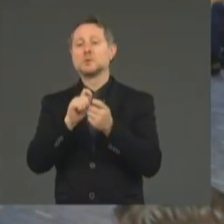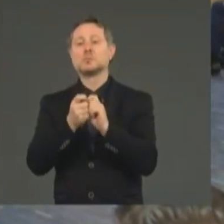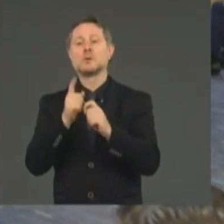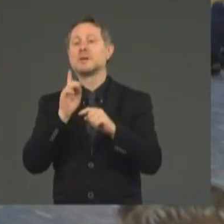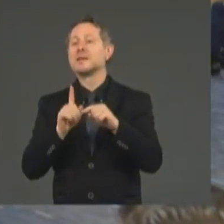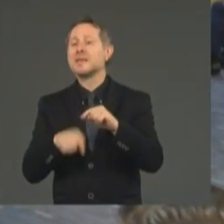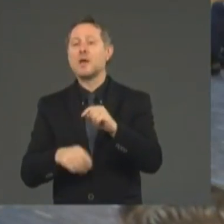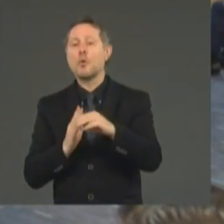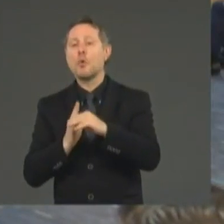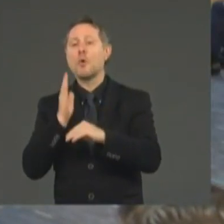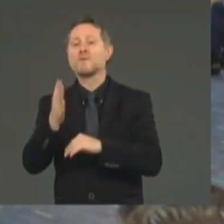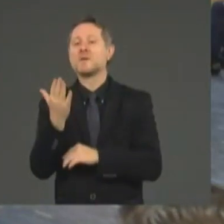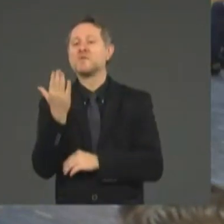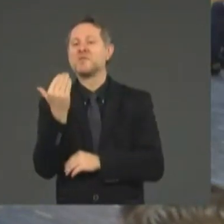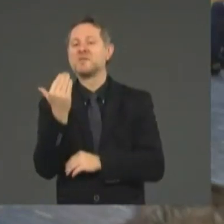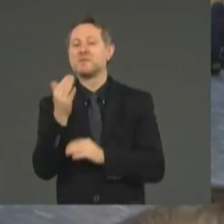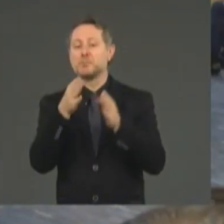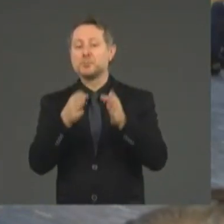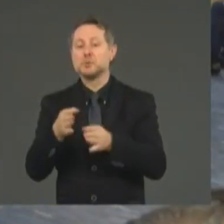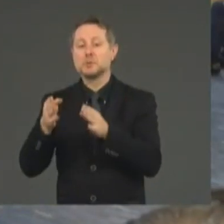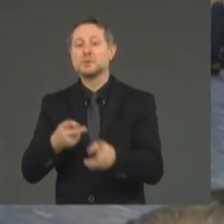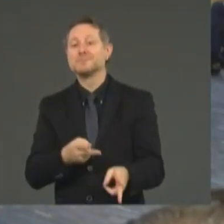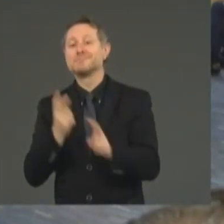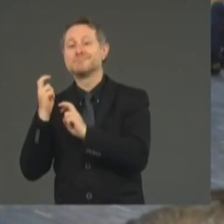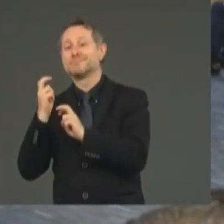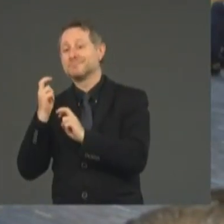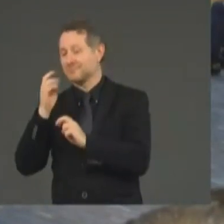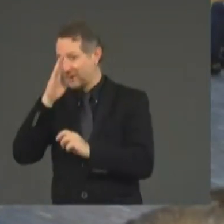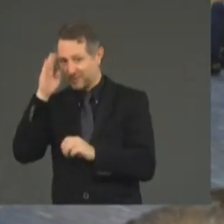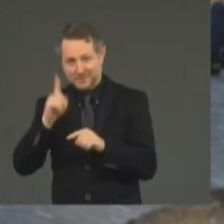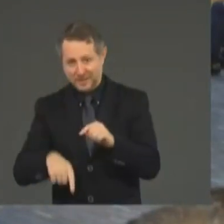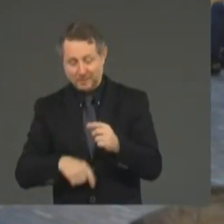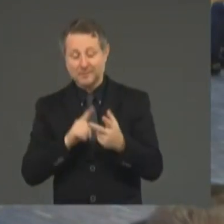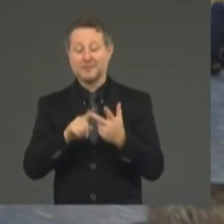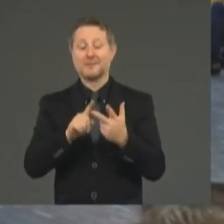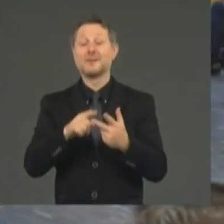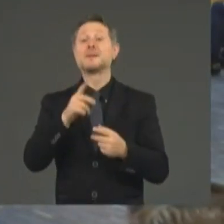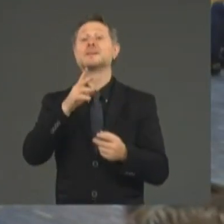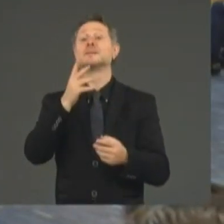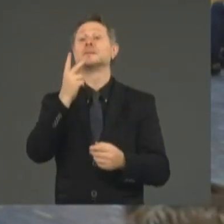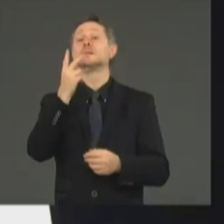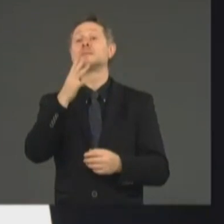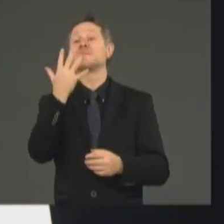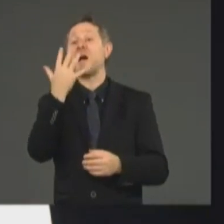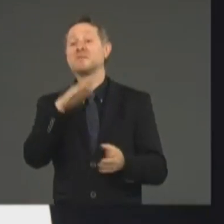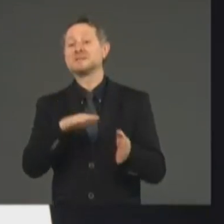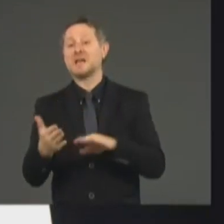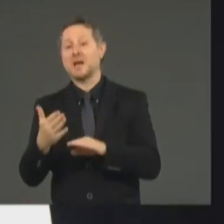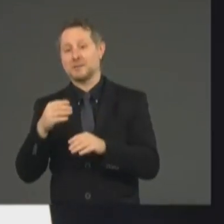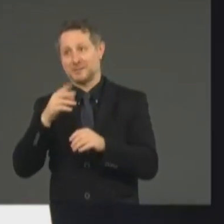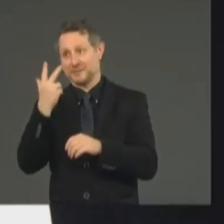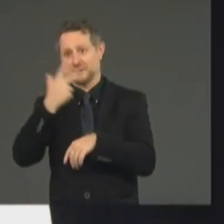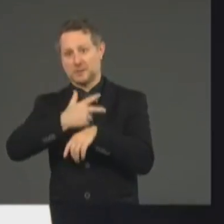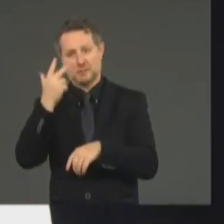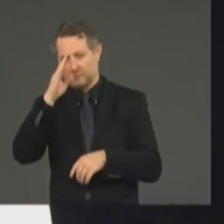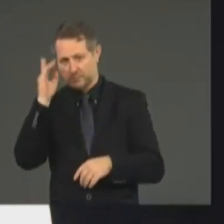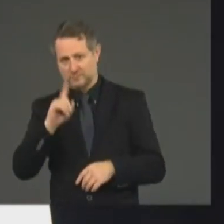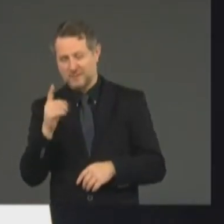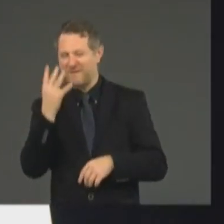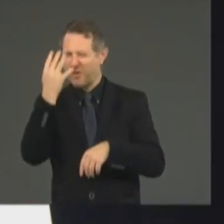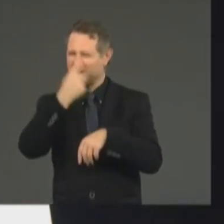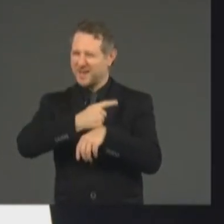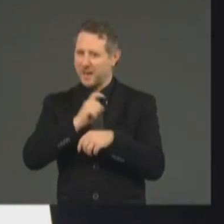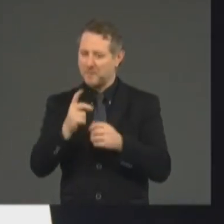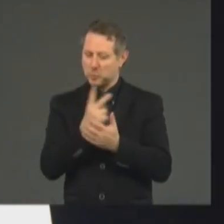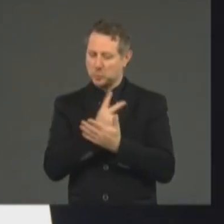hospitalizations or 5 deaths over a 3-day rolling average, or the 14-day straight decline. It was always either or. So in this